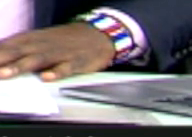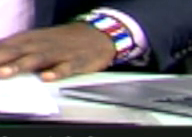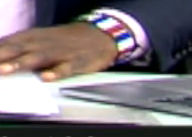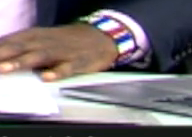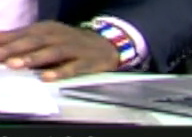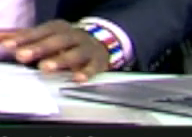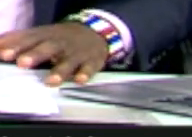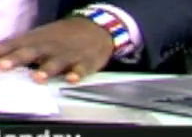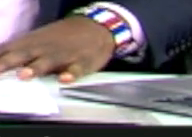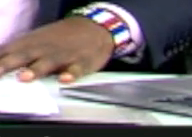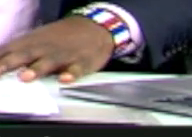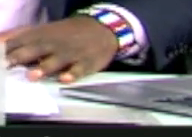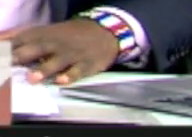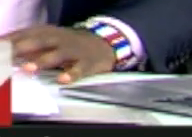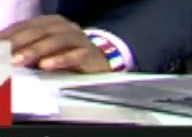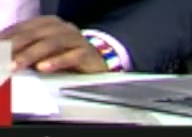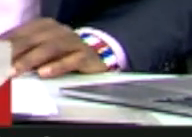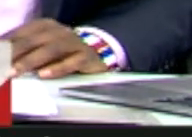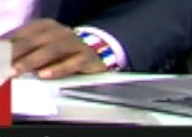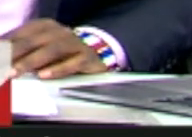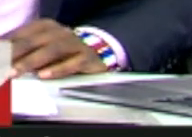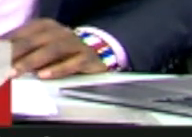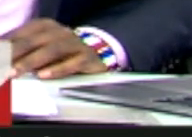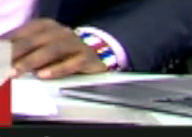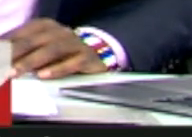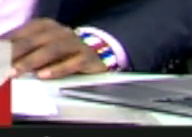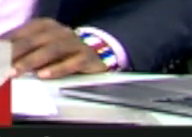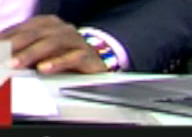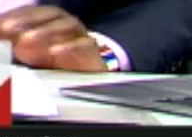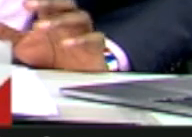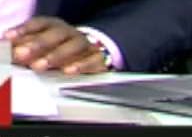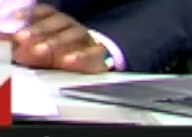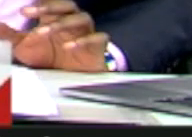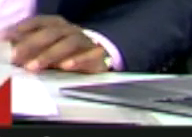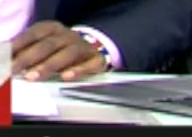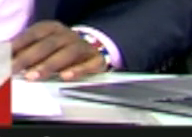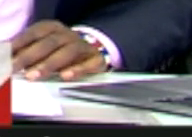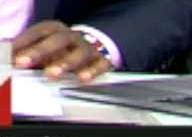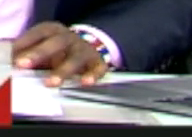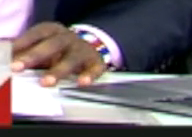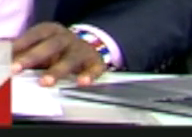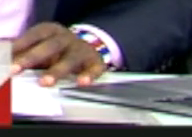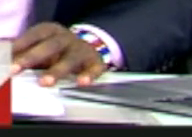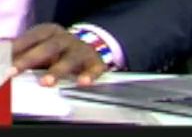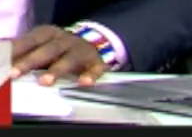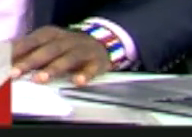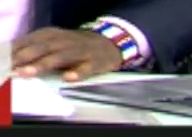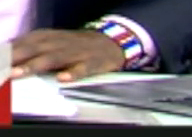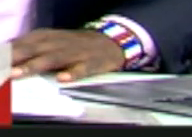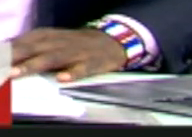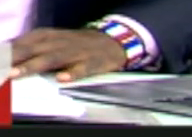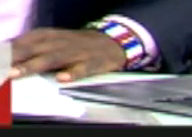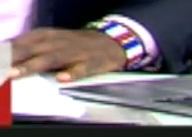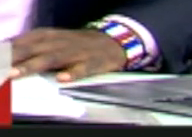Meru Governor Peter Munya has threatened to take a different political course if youth continue disrupting his political rallies in that county.